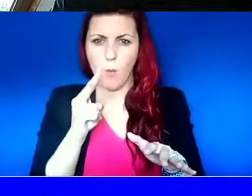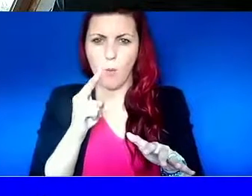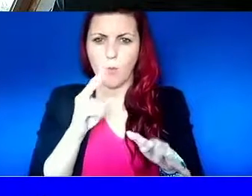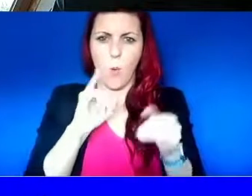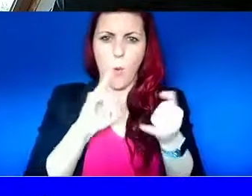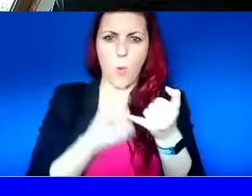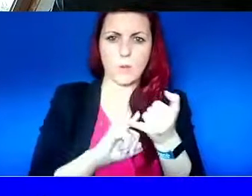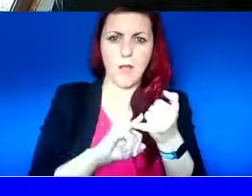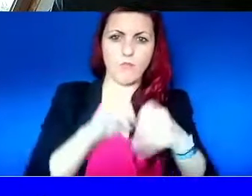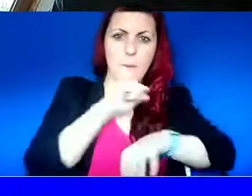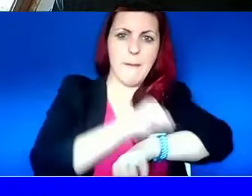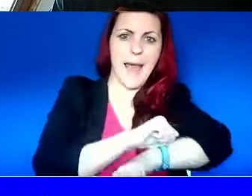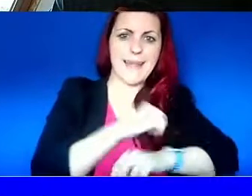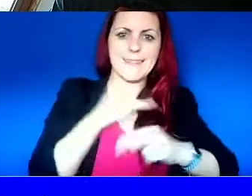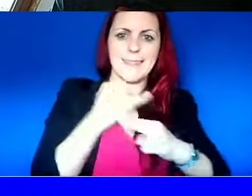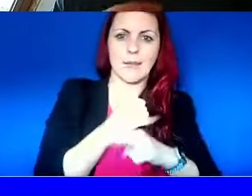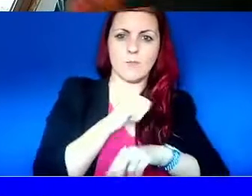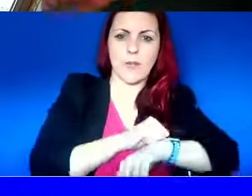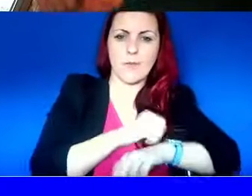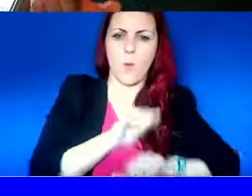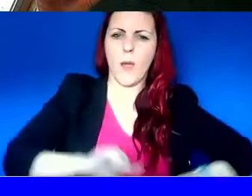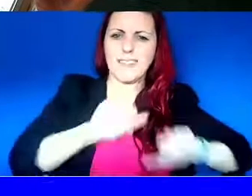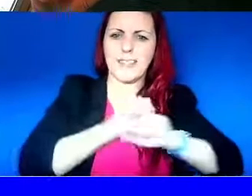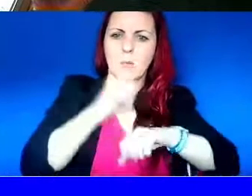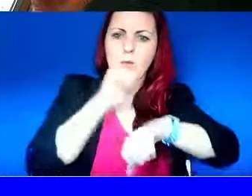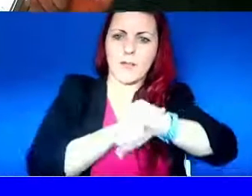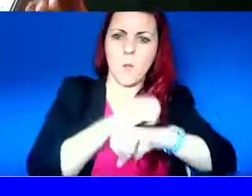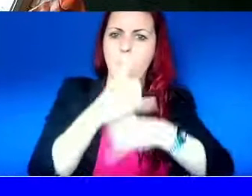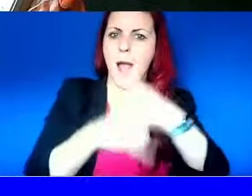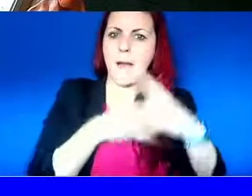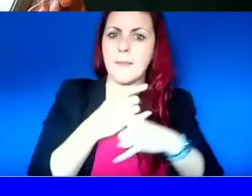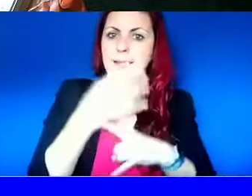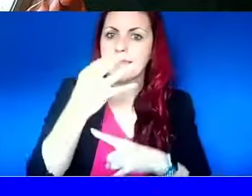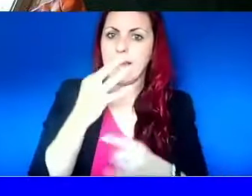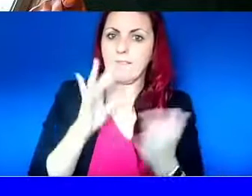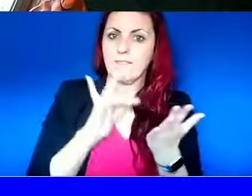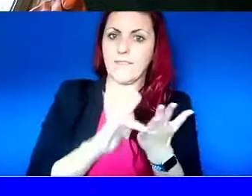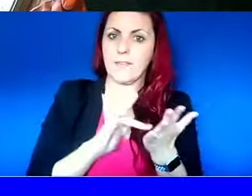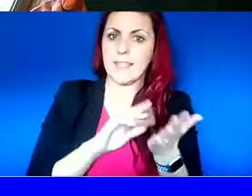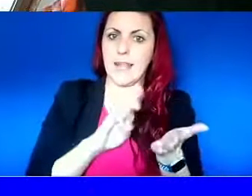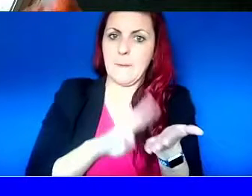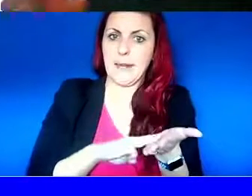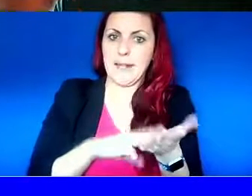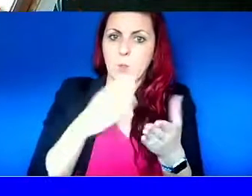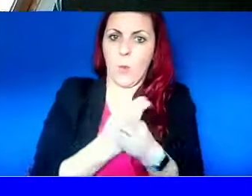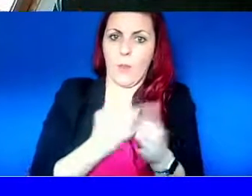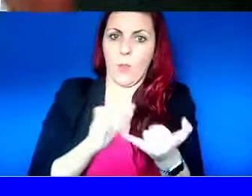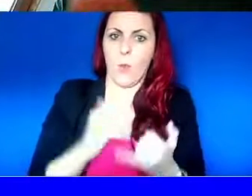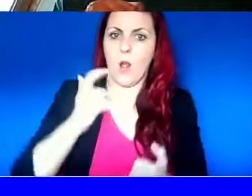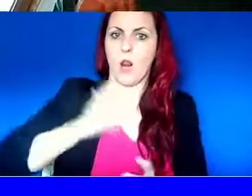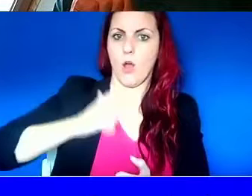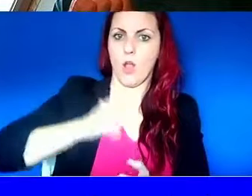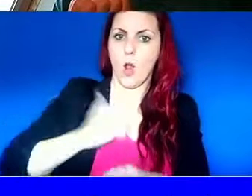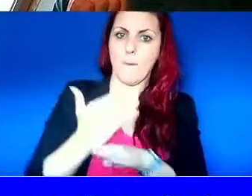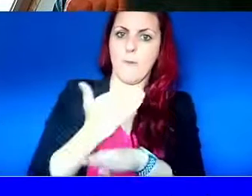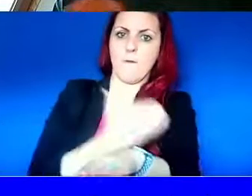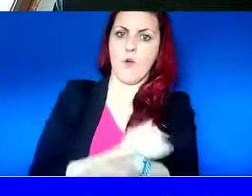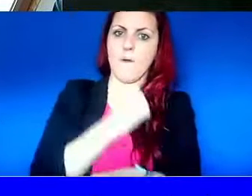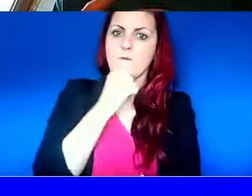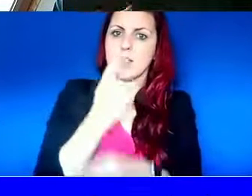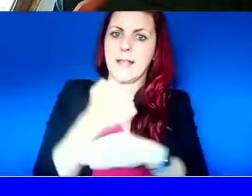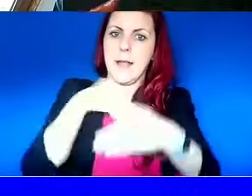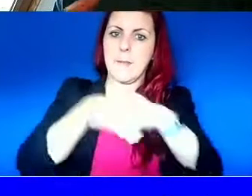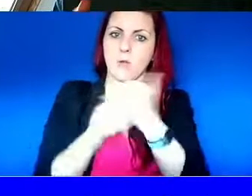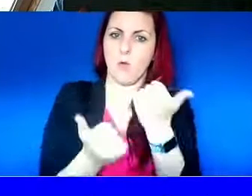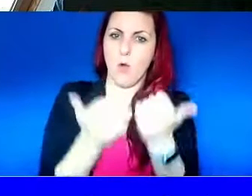in prison, the way it works is they get a 15-minute slot with their lawyer prior to their first hearing.